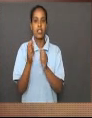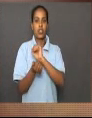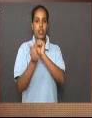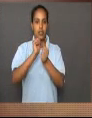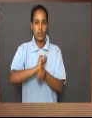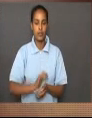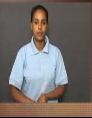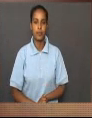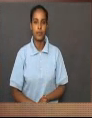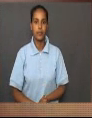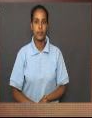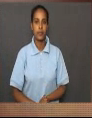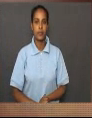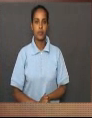change.